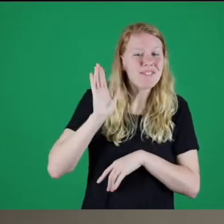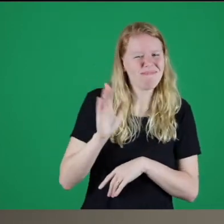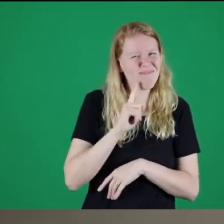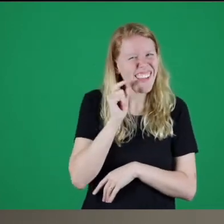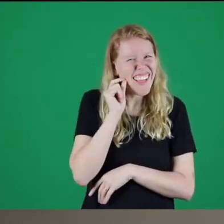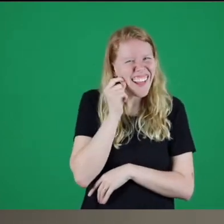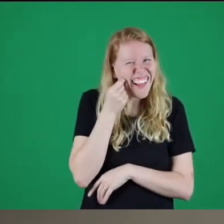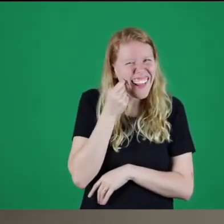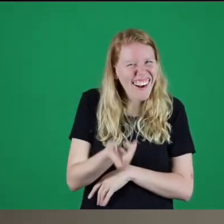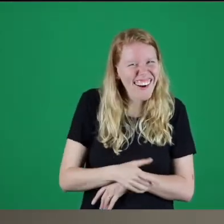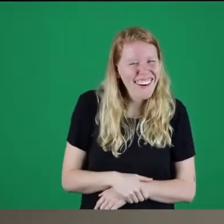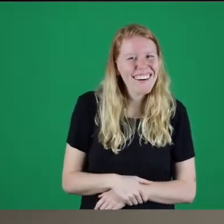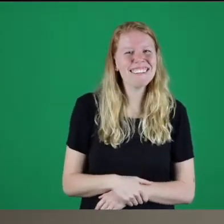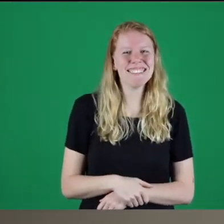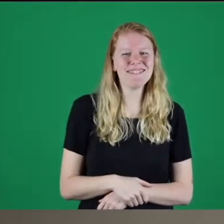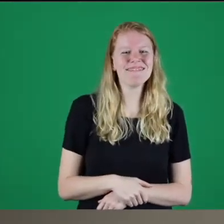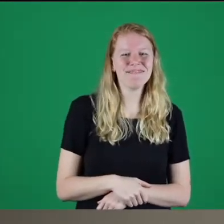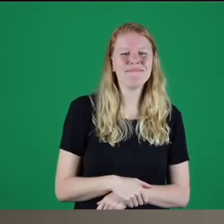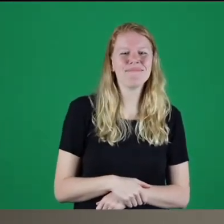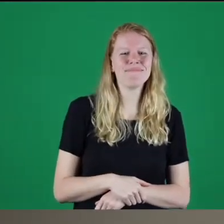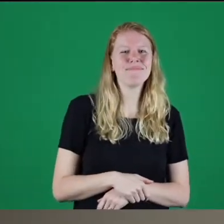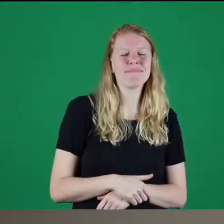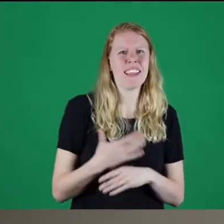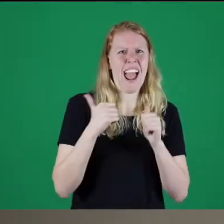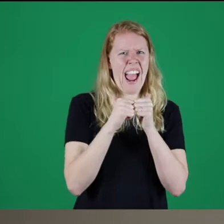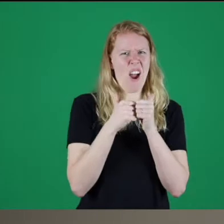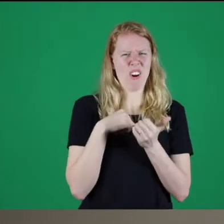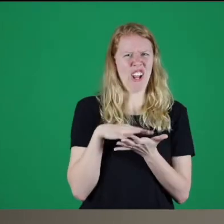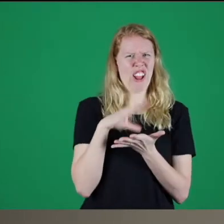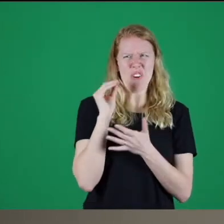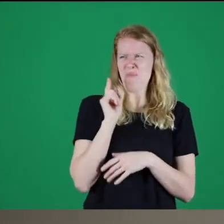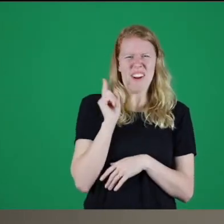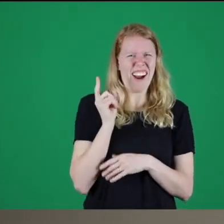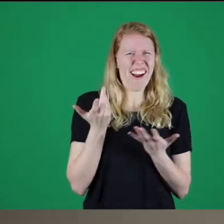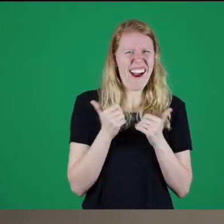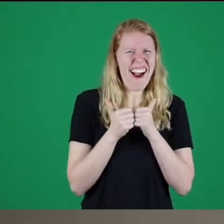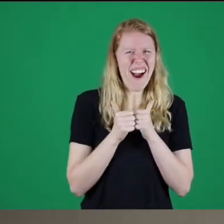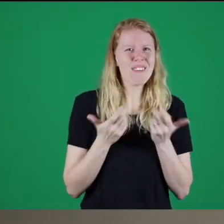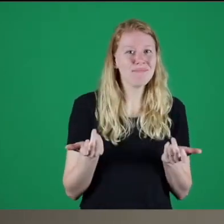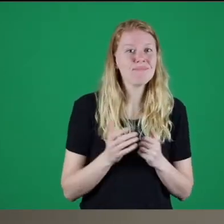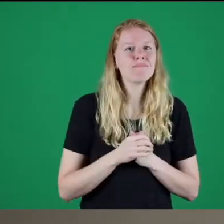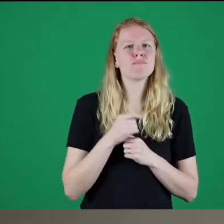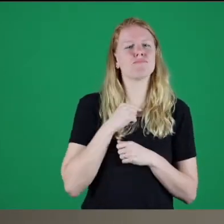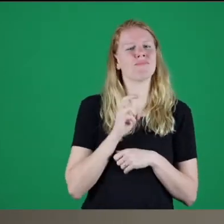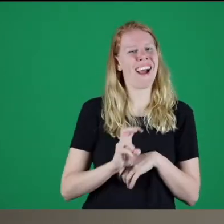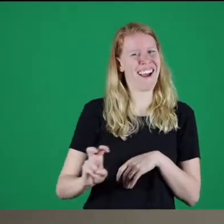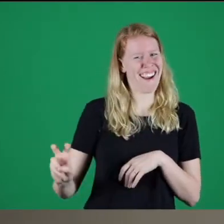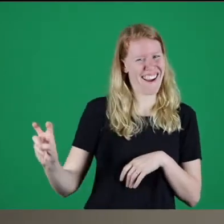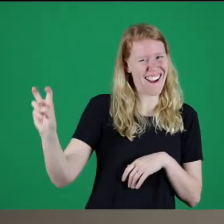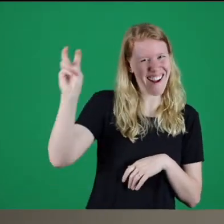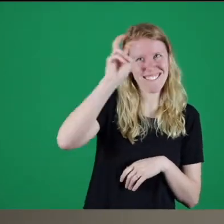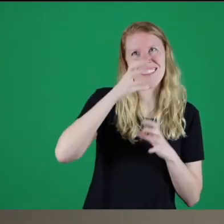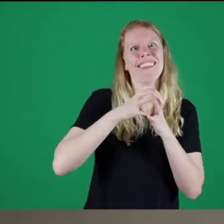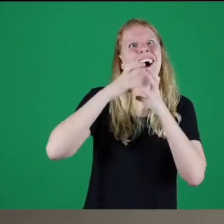Interesting, isn't it? Now, how did I learn about all these things? Lots of traveling, a ton of